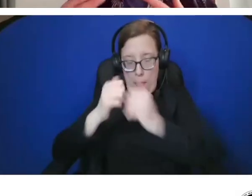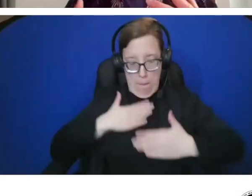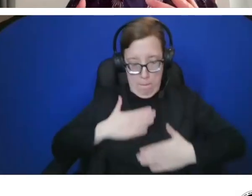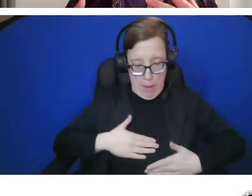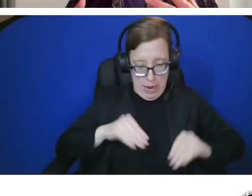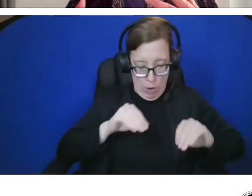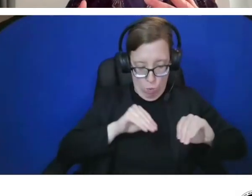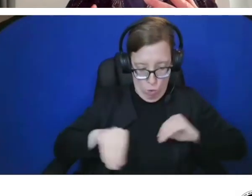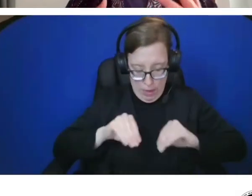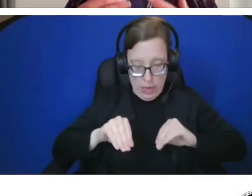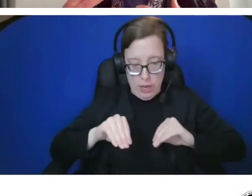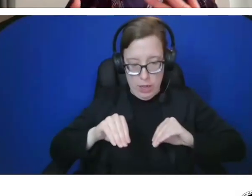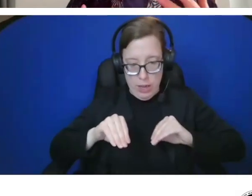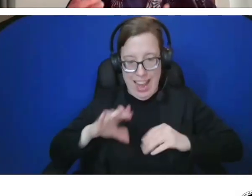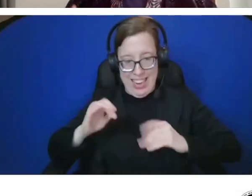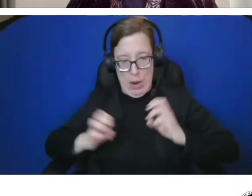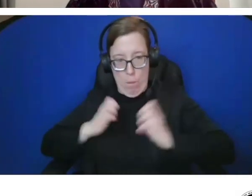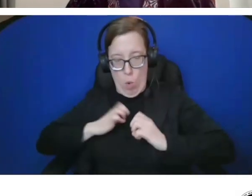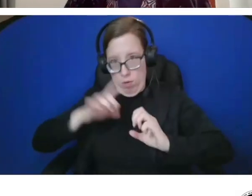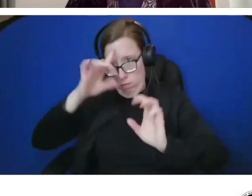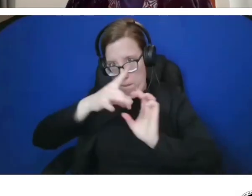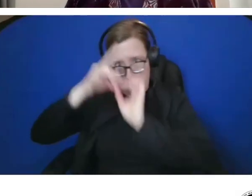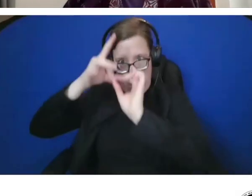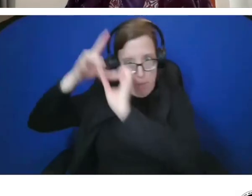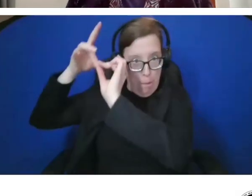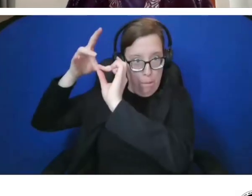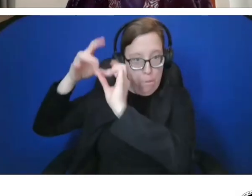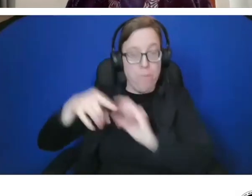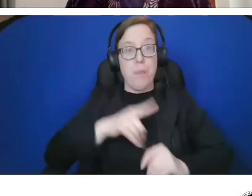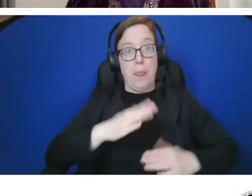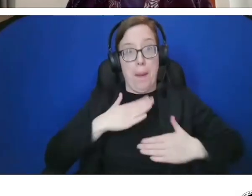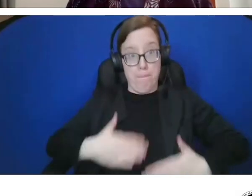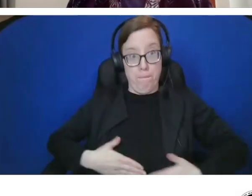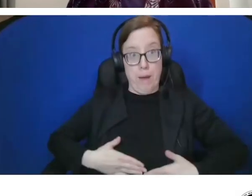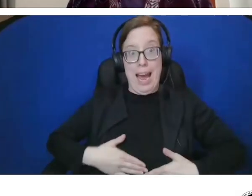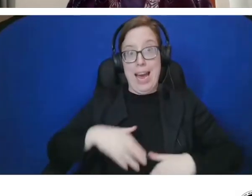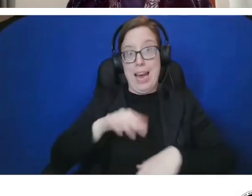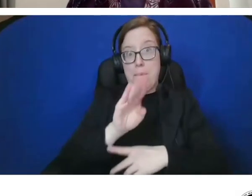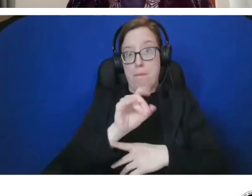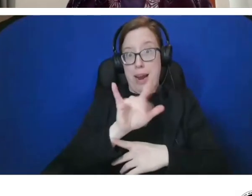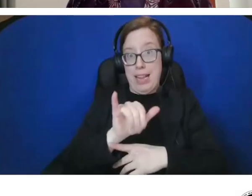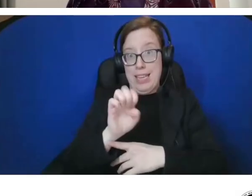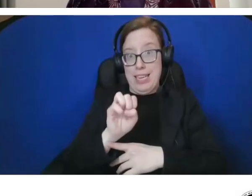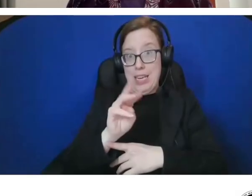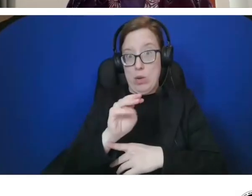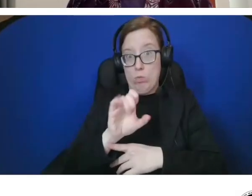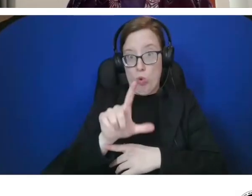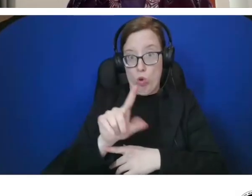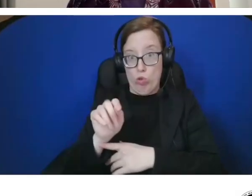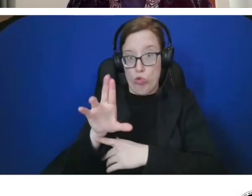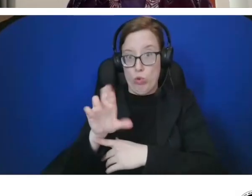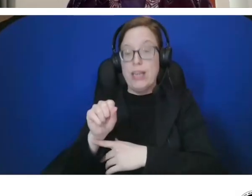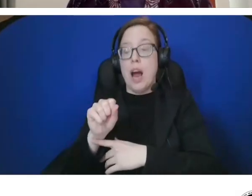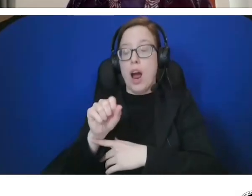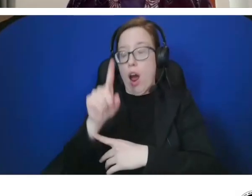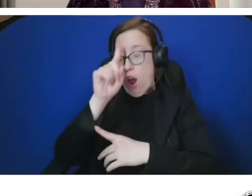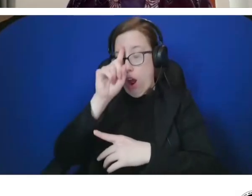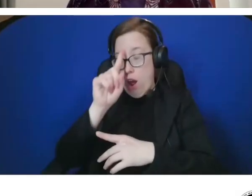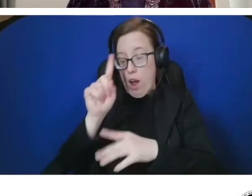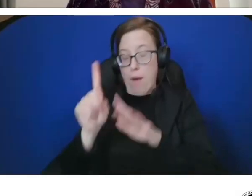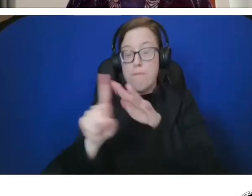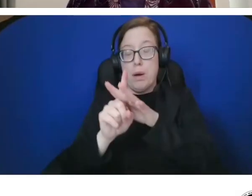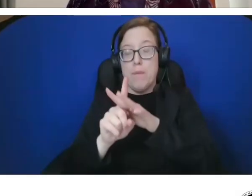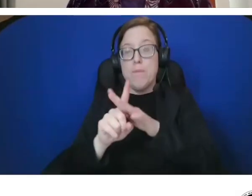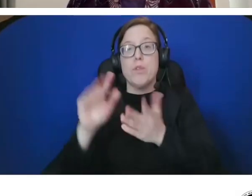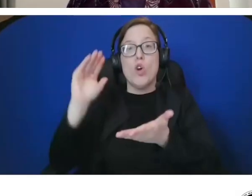body movement and by emotion. And these bodily emotional traces are more easily pulled up.